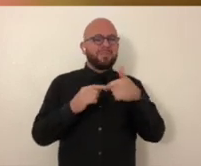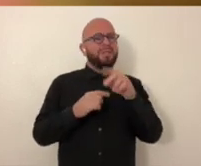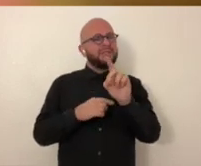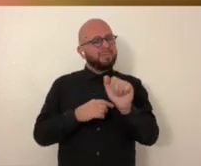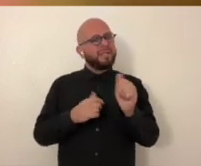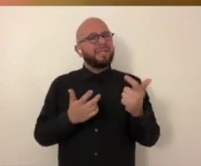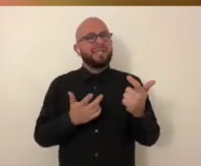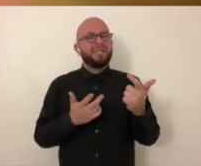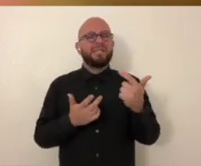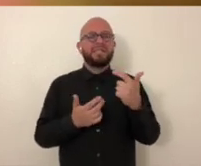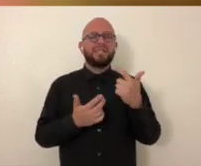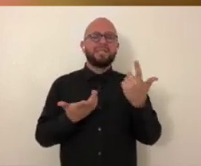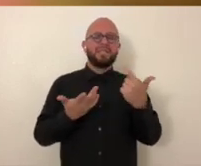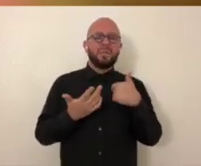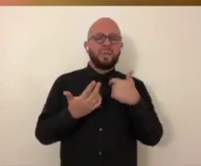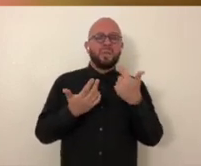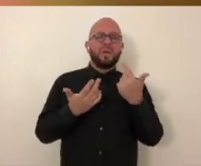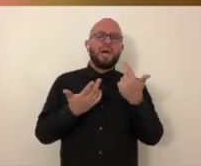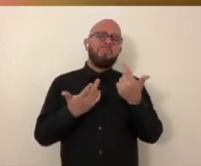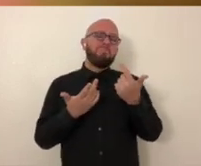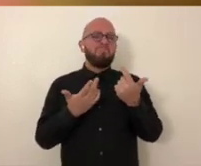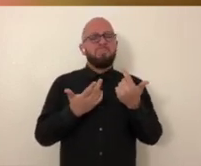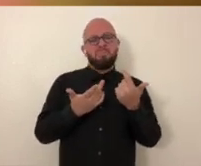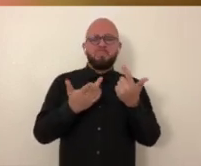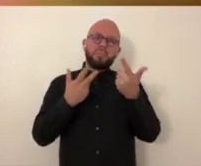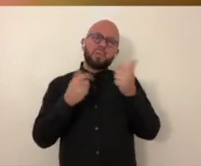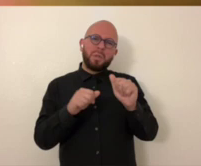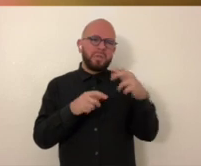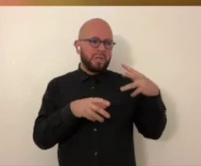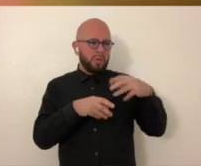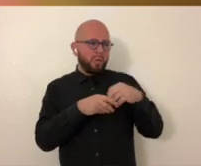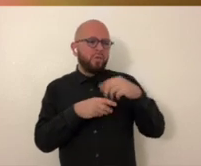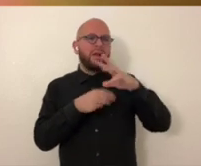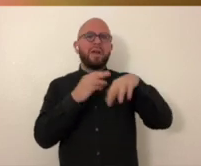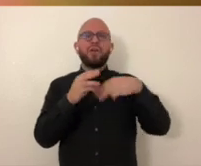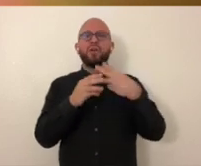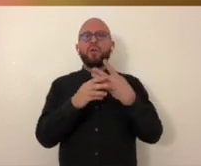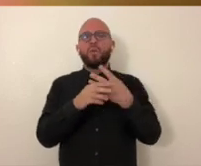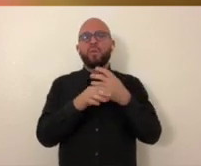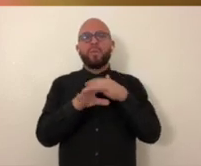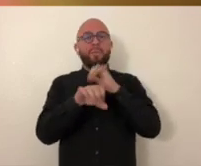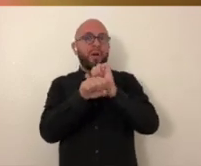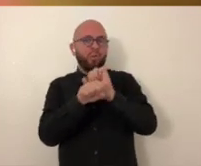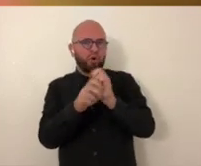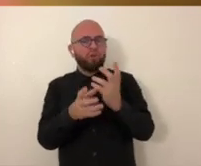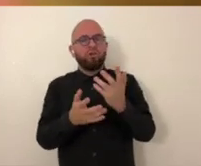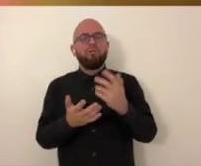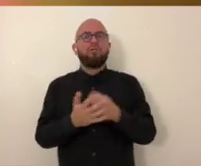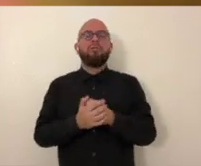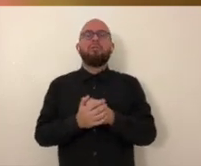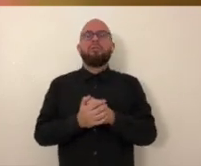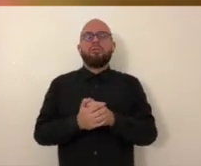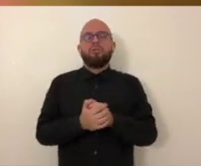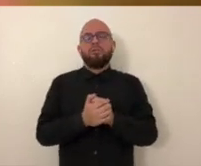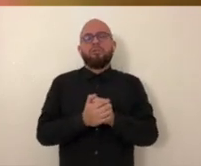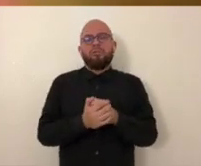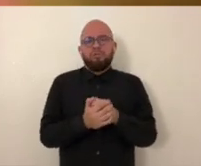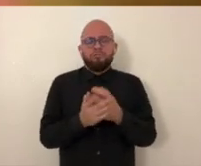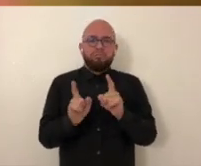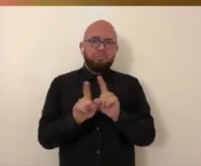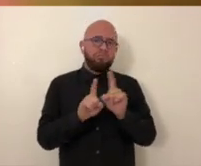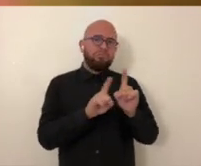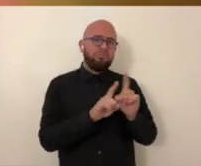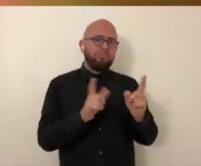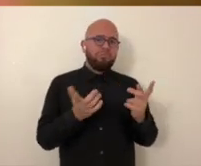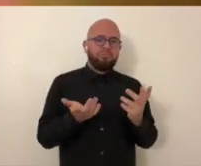educational books, and like children's books about disability. And I'm kind of trying to bring that